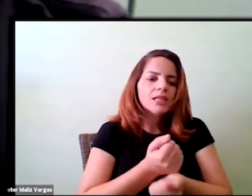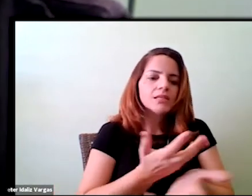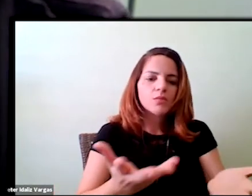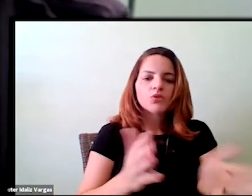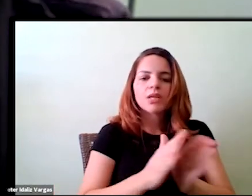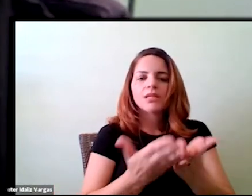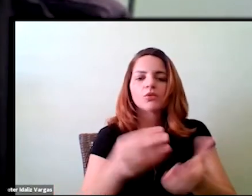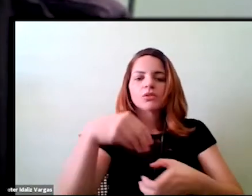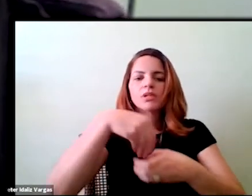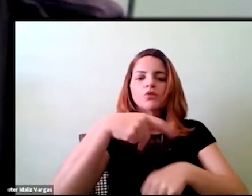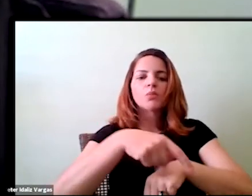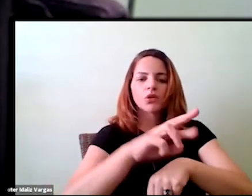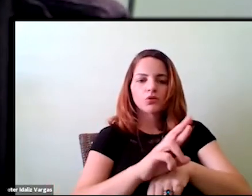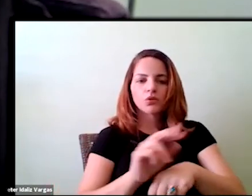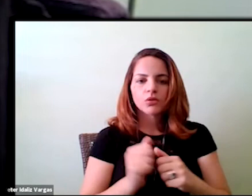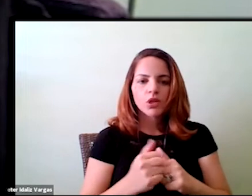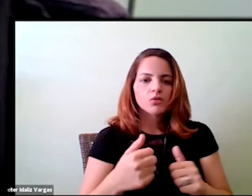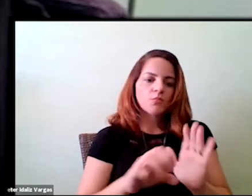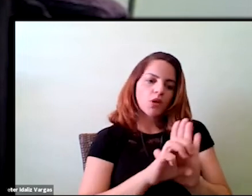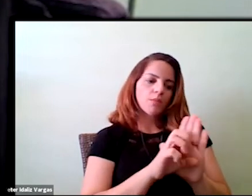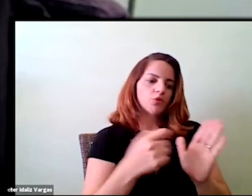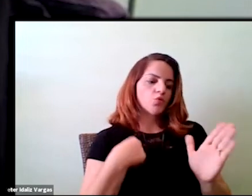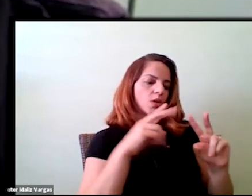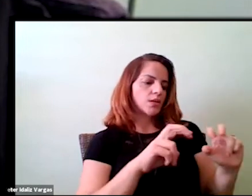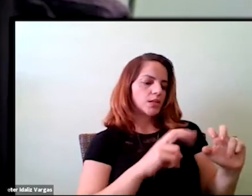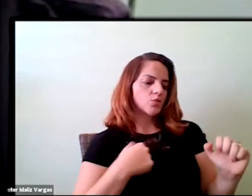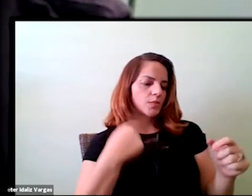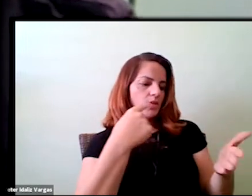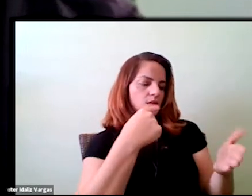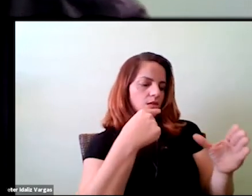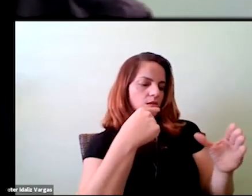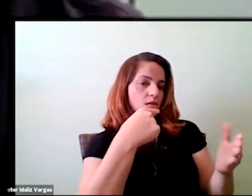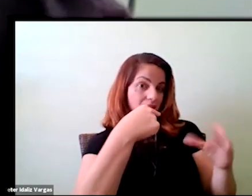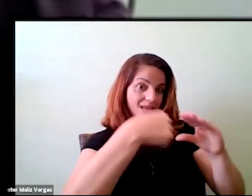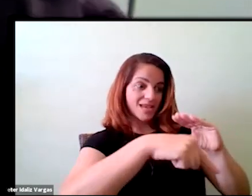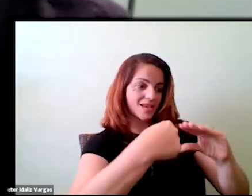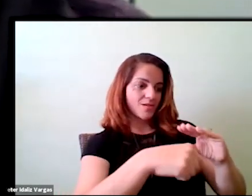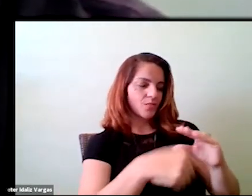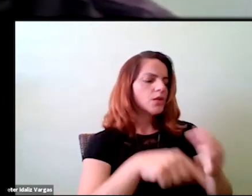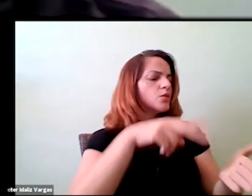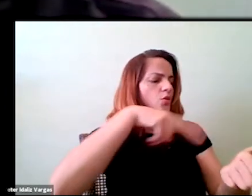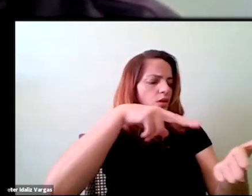And if I feel they would be good in the collection, they get added to the collection.